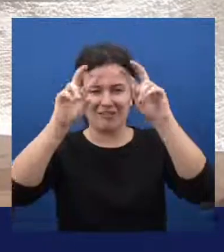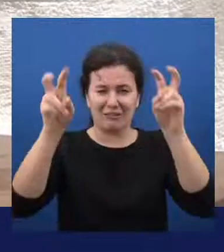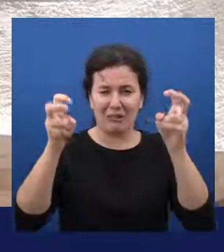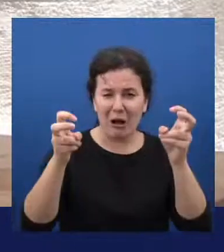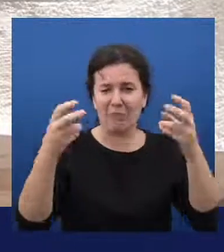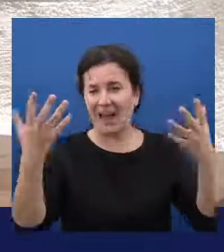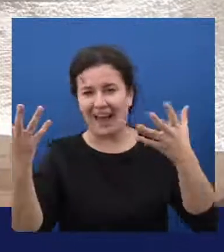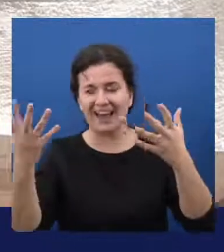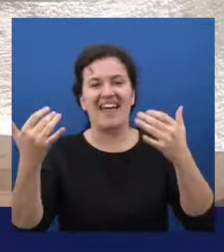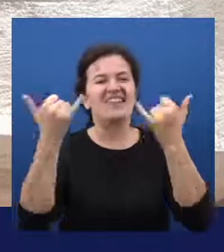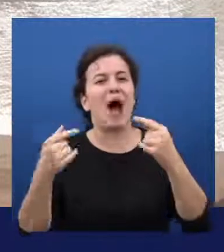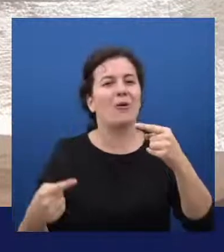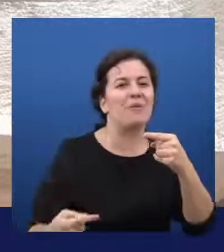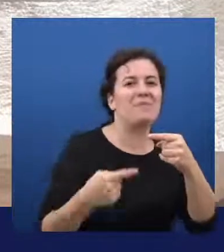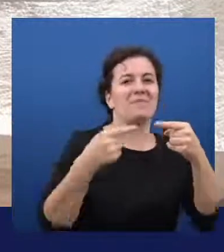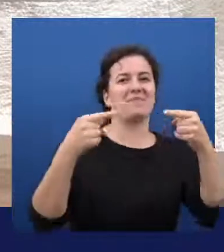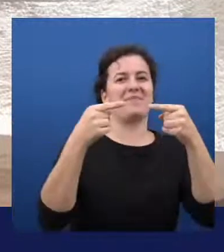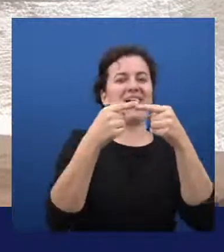Fantastic.